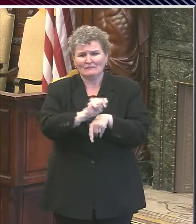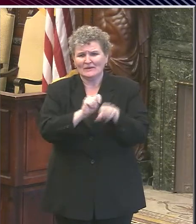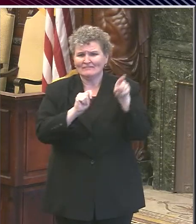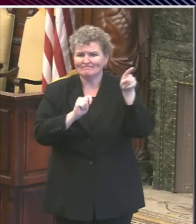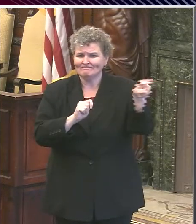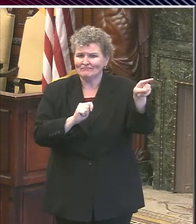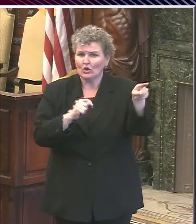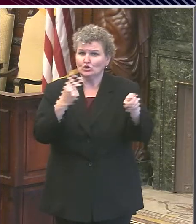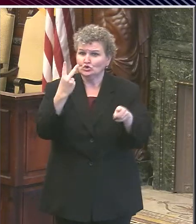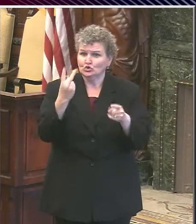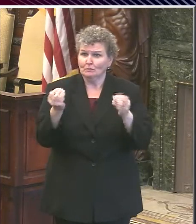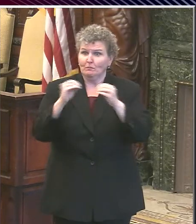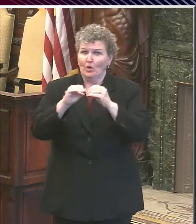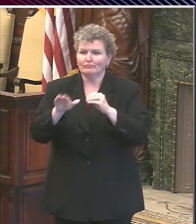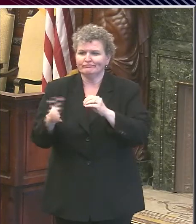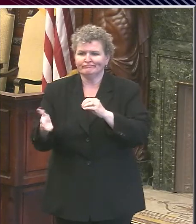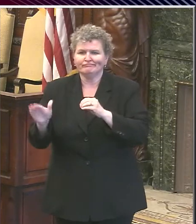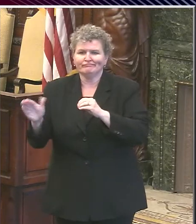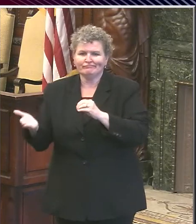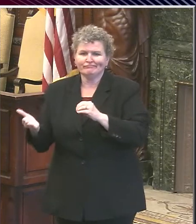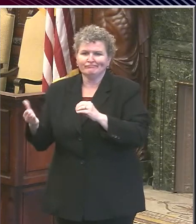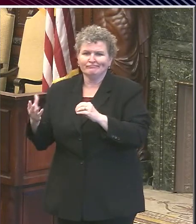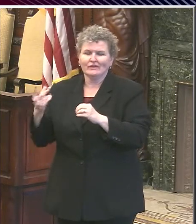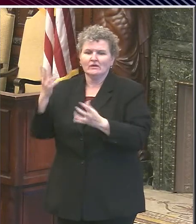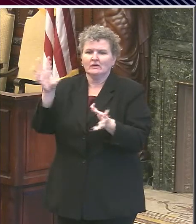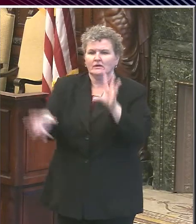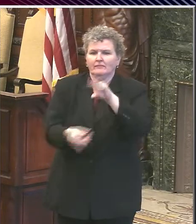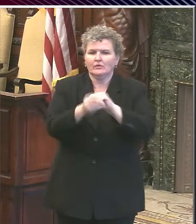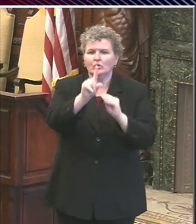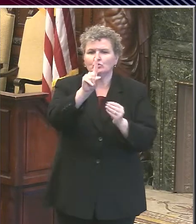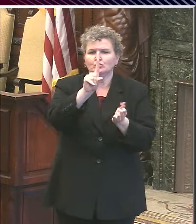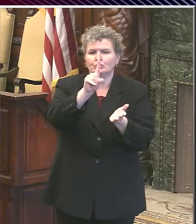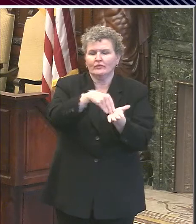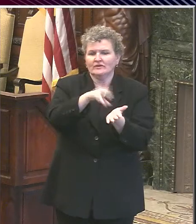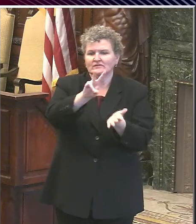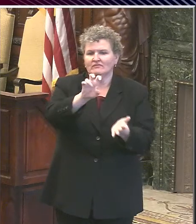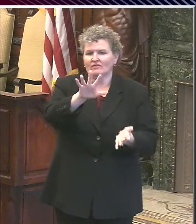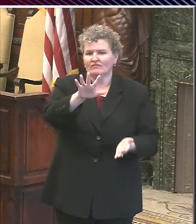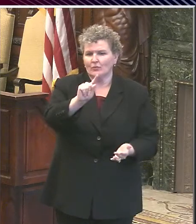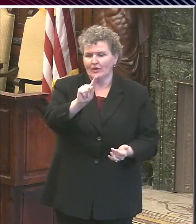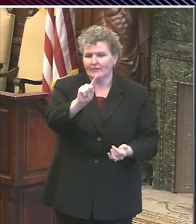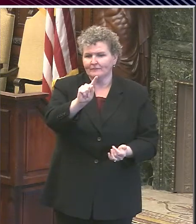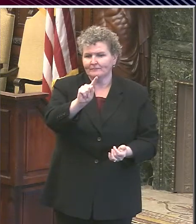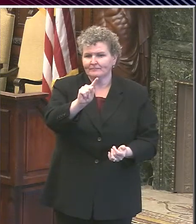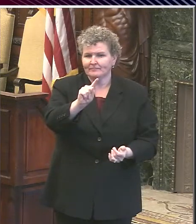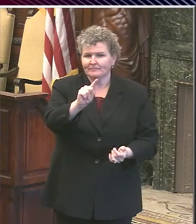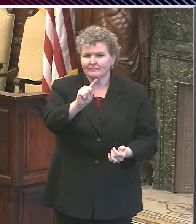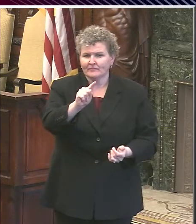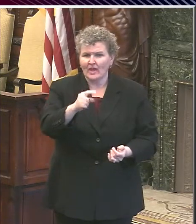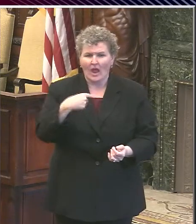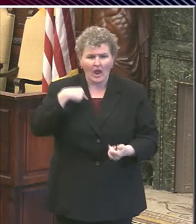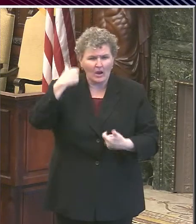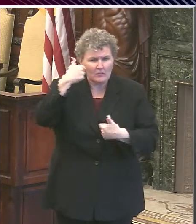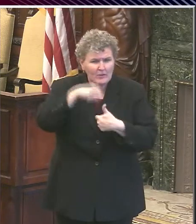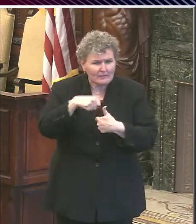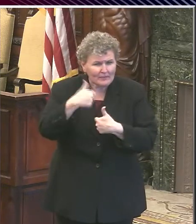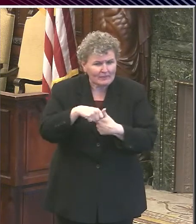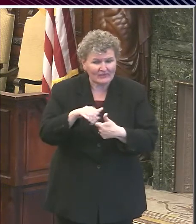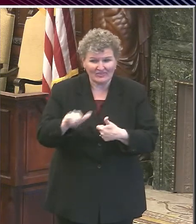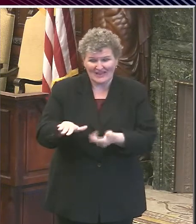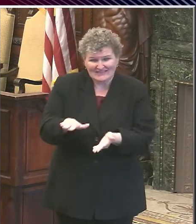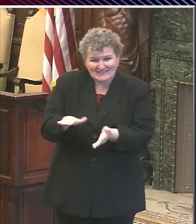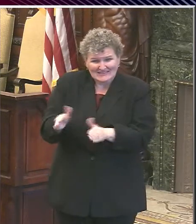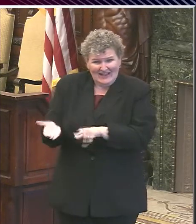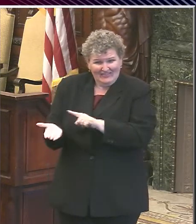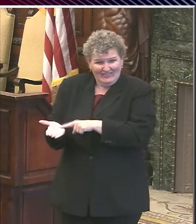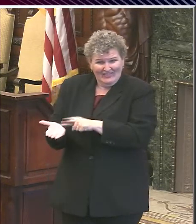since yesterday, bringing us to a total of 1,751 since the beginning of the epidemic. And remember, our data on deaths often comes in batches, so we'd expect to hear